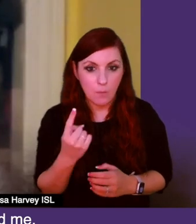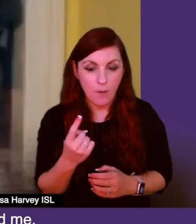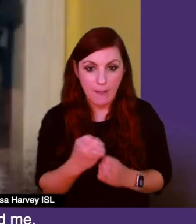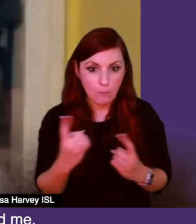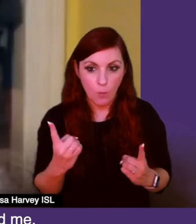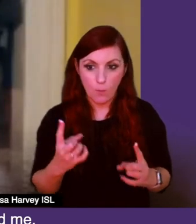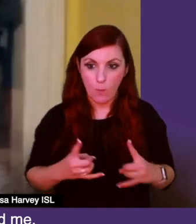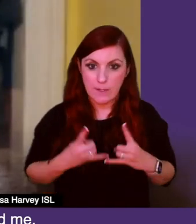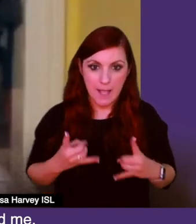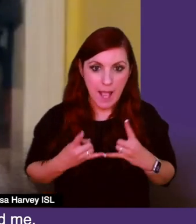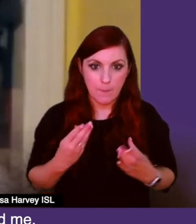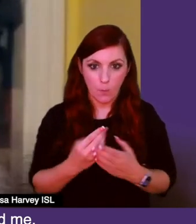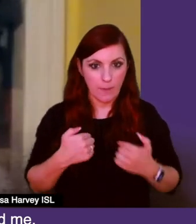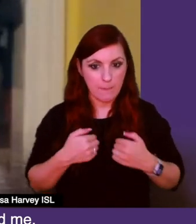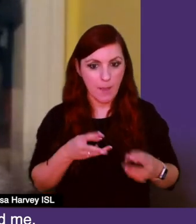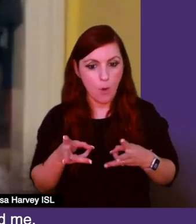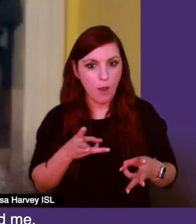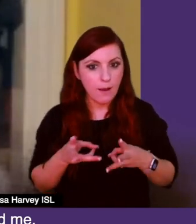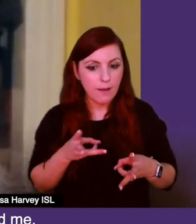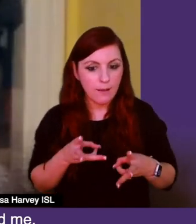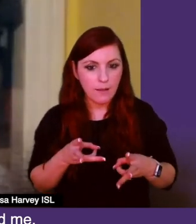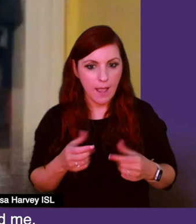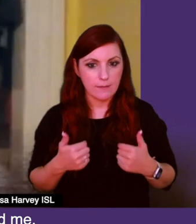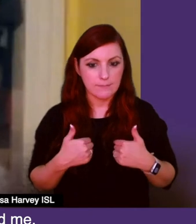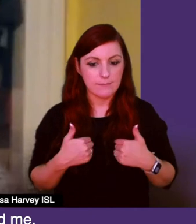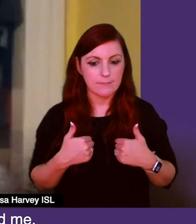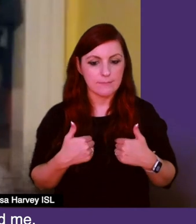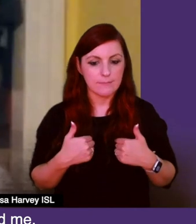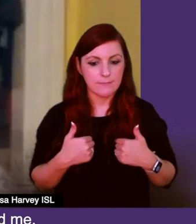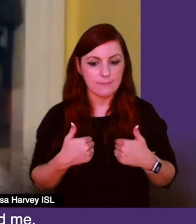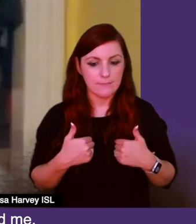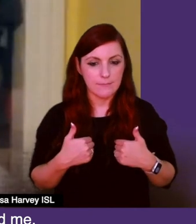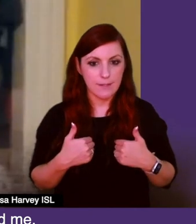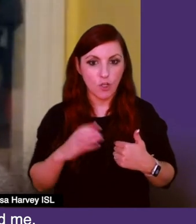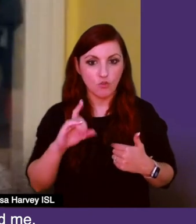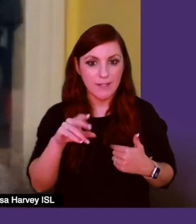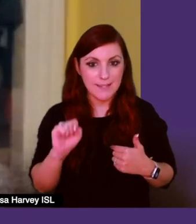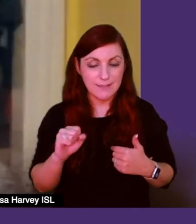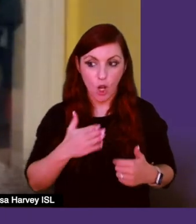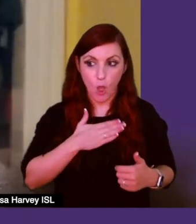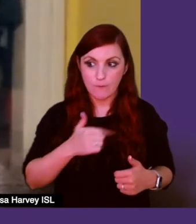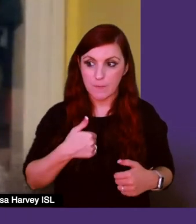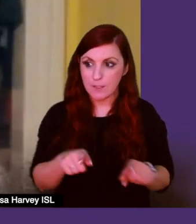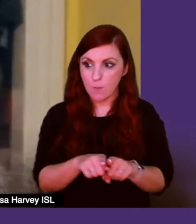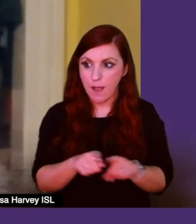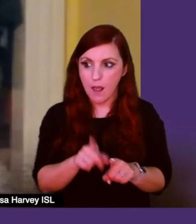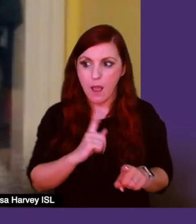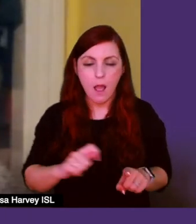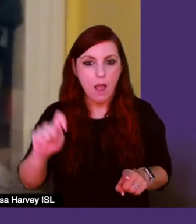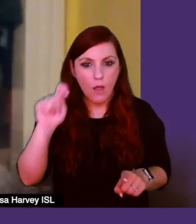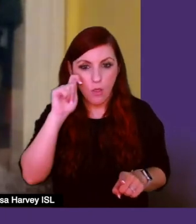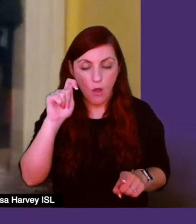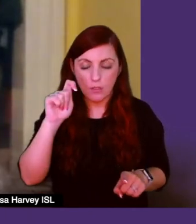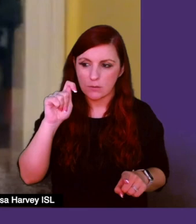Everybody was happy with my work and the critics loved me. I thought